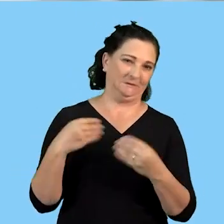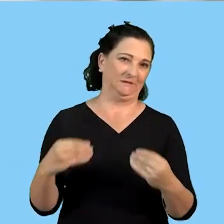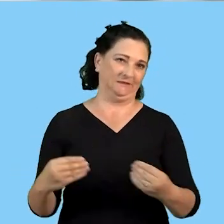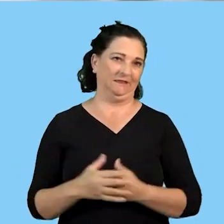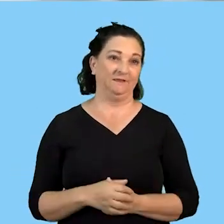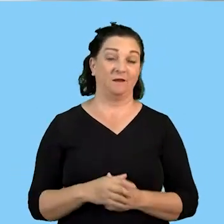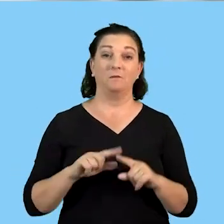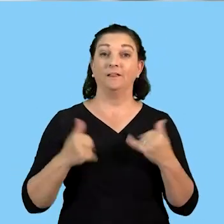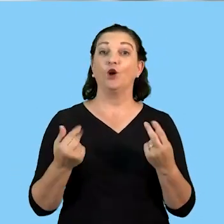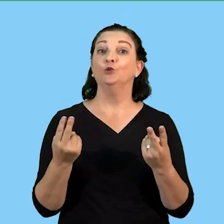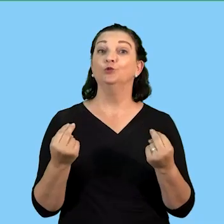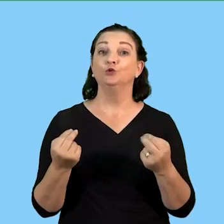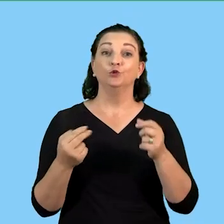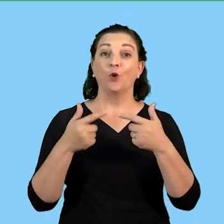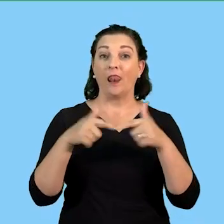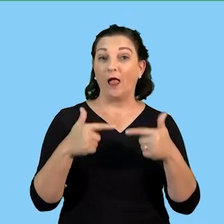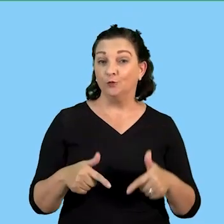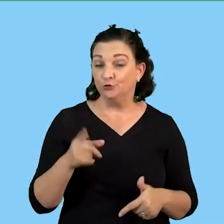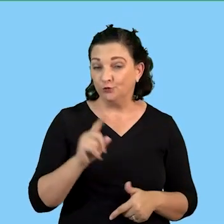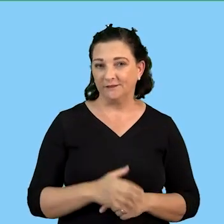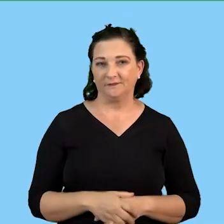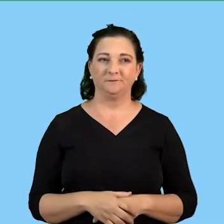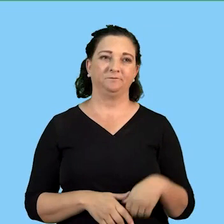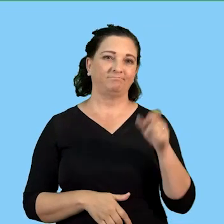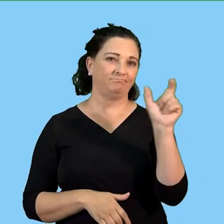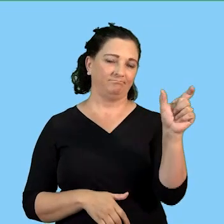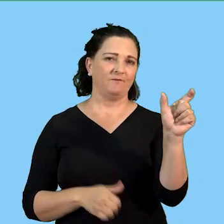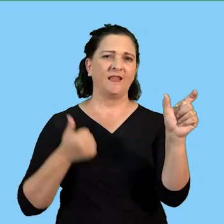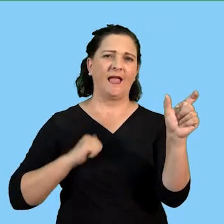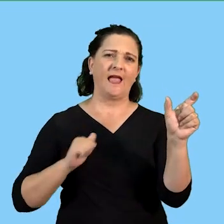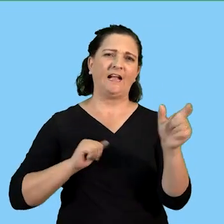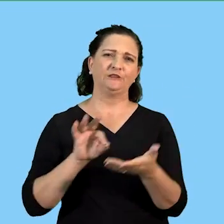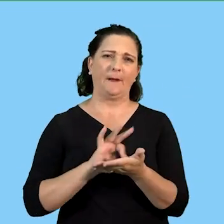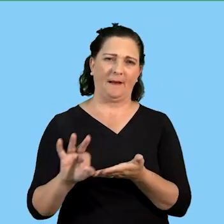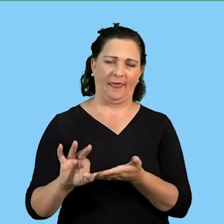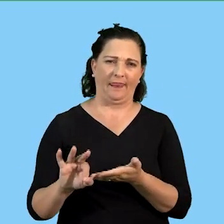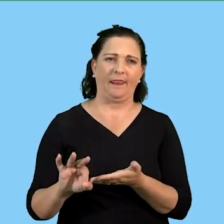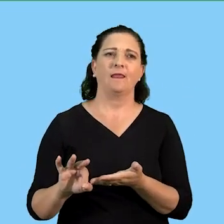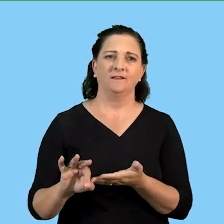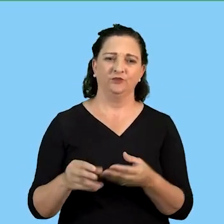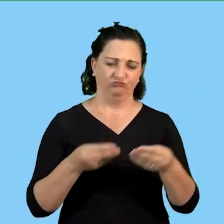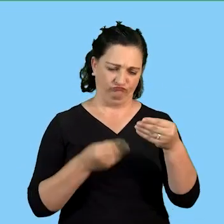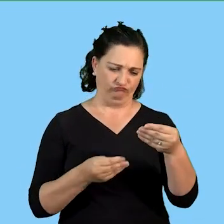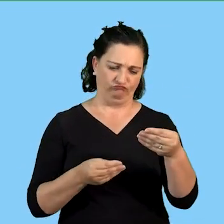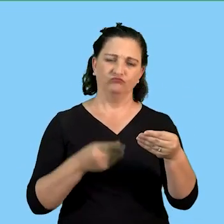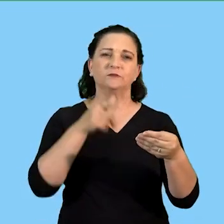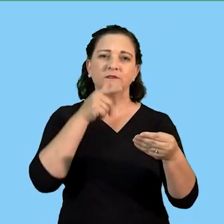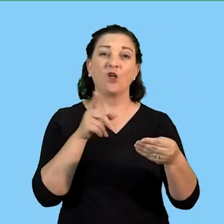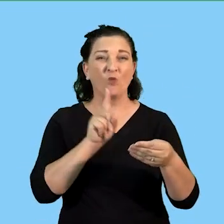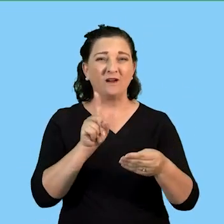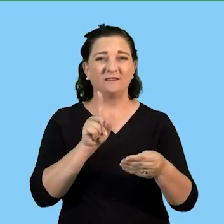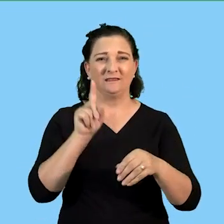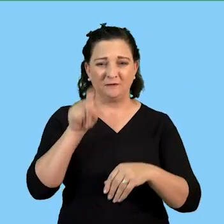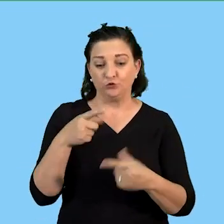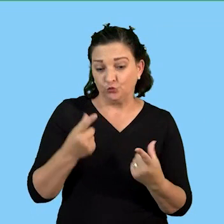well. Now, let's look at the new words and language that we are going to come across throughout the lesson. Action plan. It's